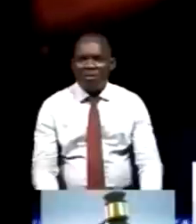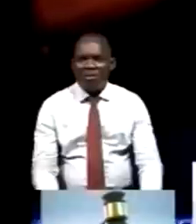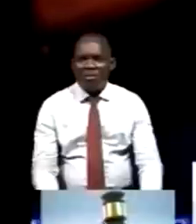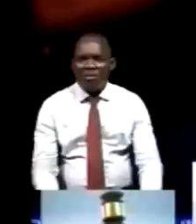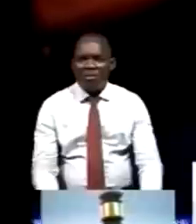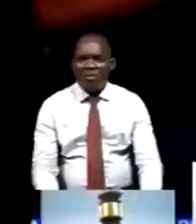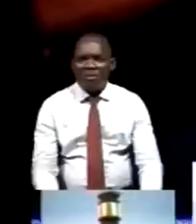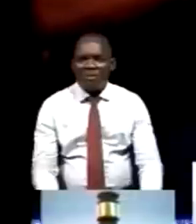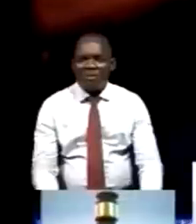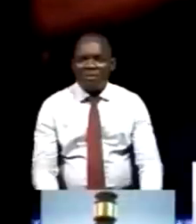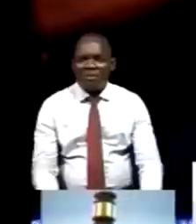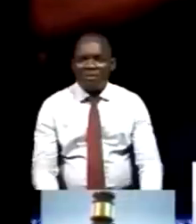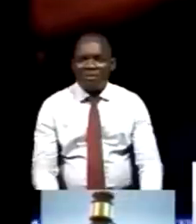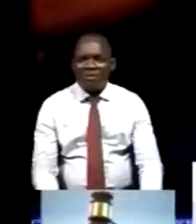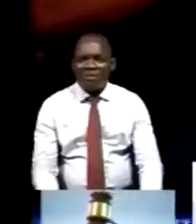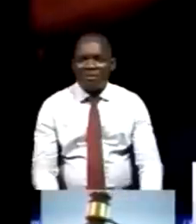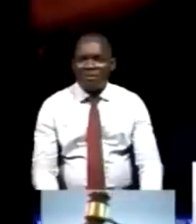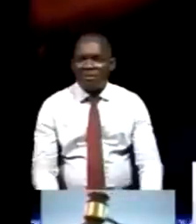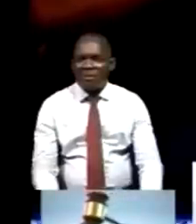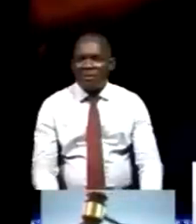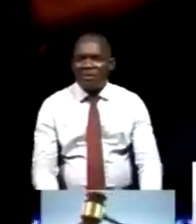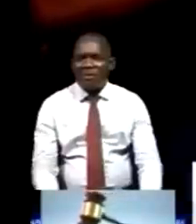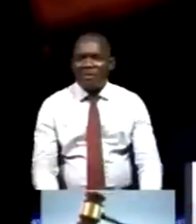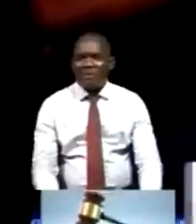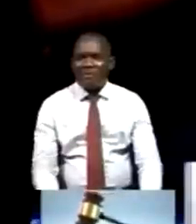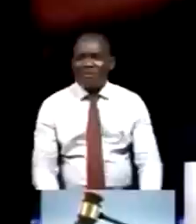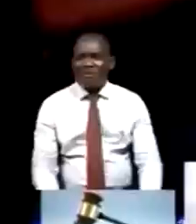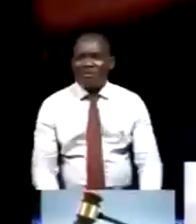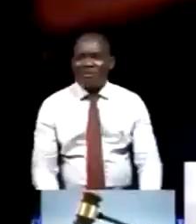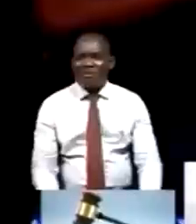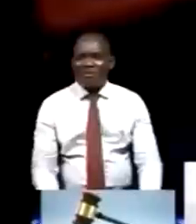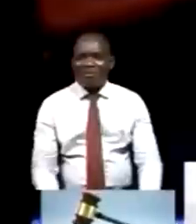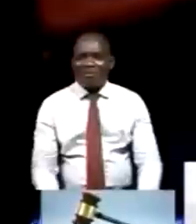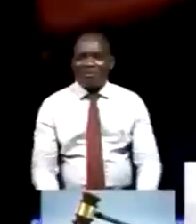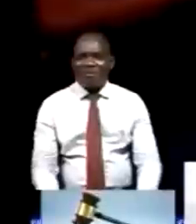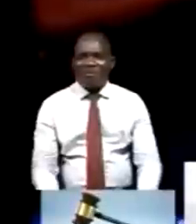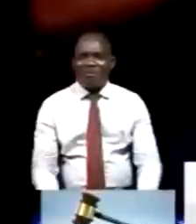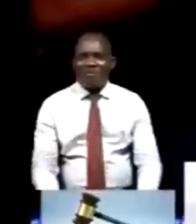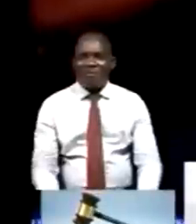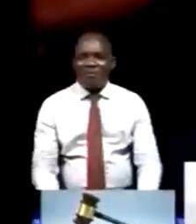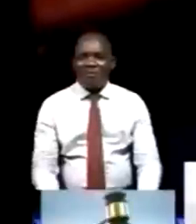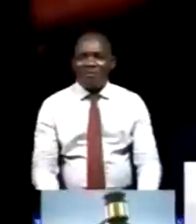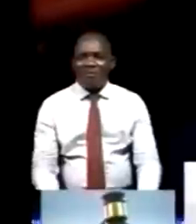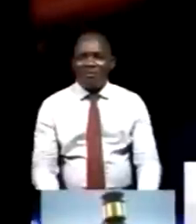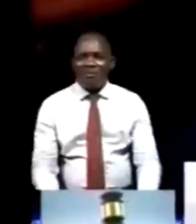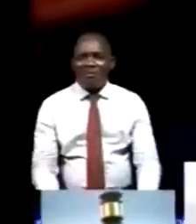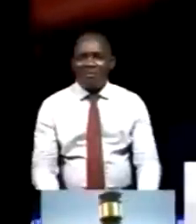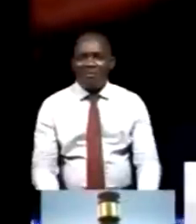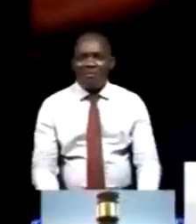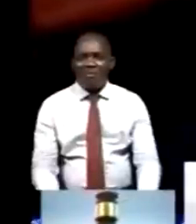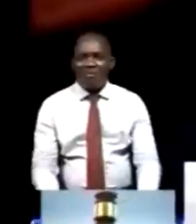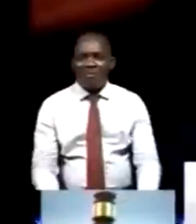Okay. So he stood there and I said, oh, they just went out. I think they will come because they are locked up on this year. So